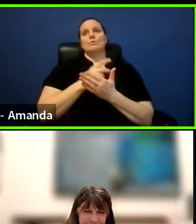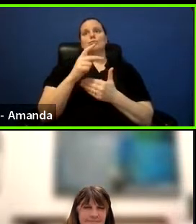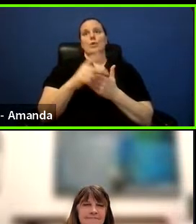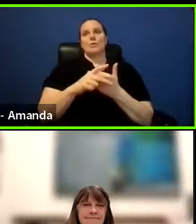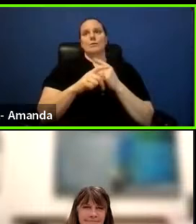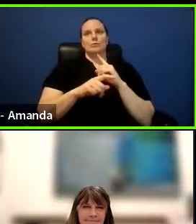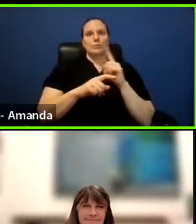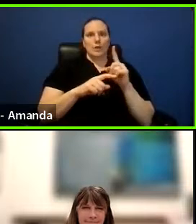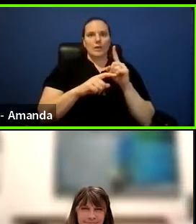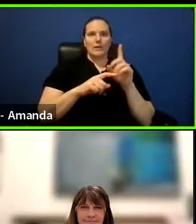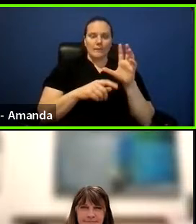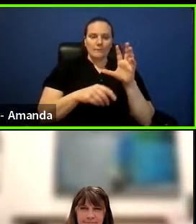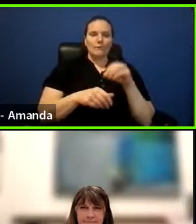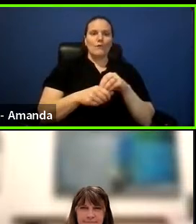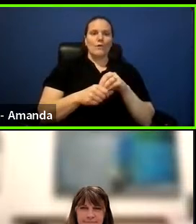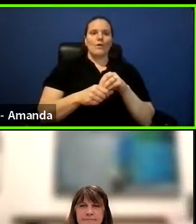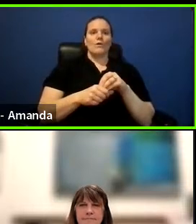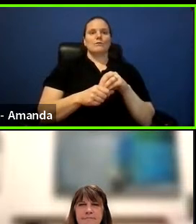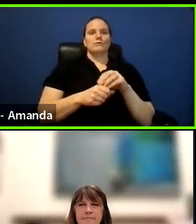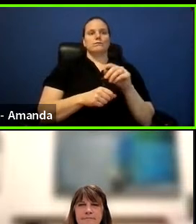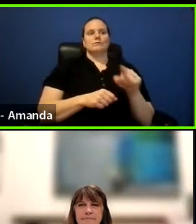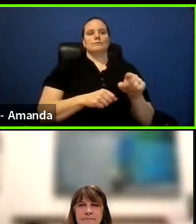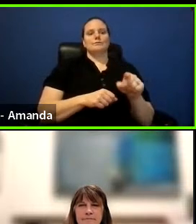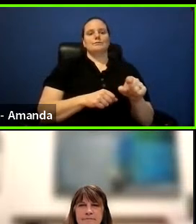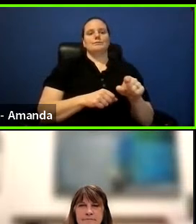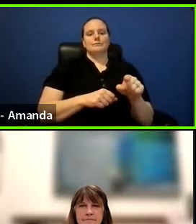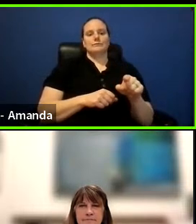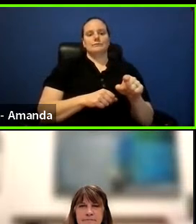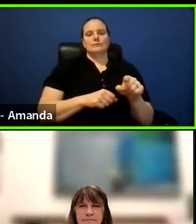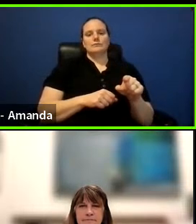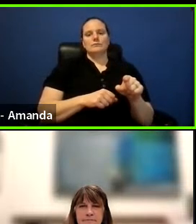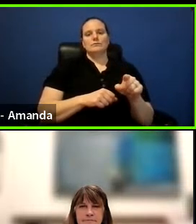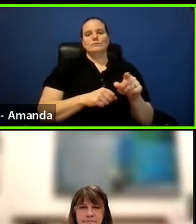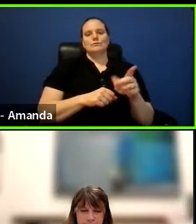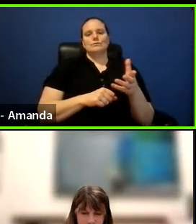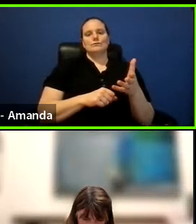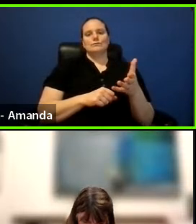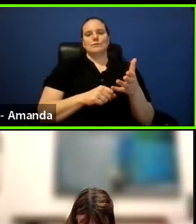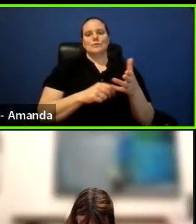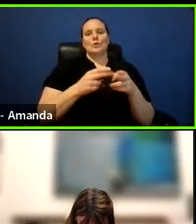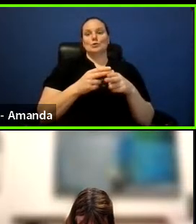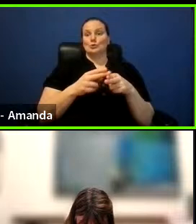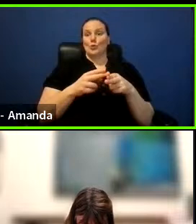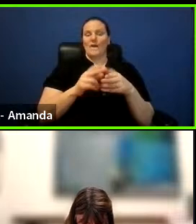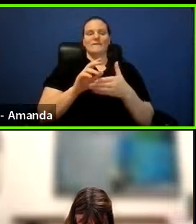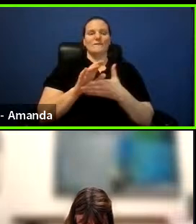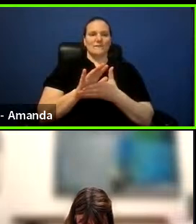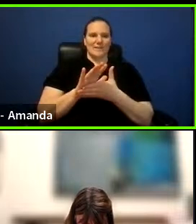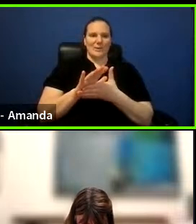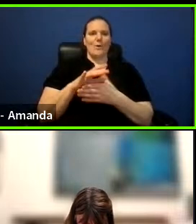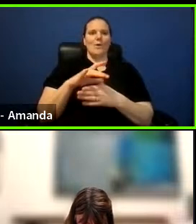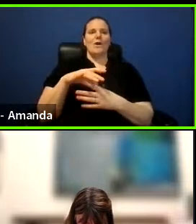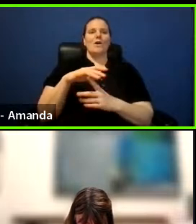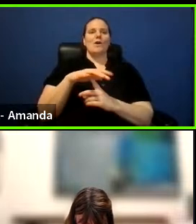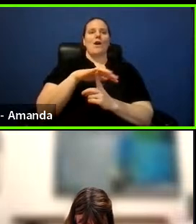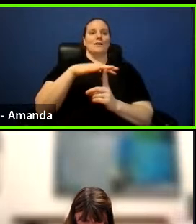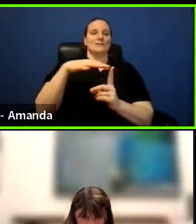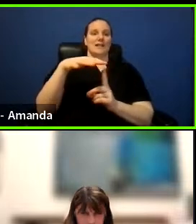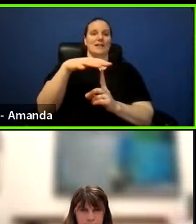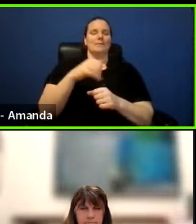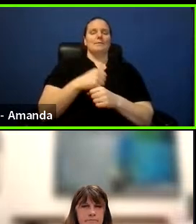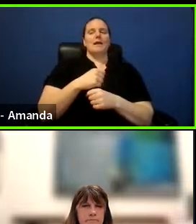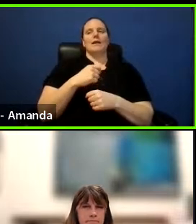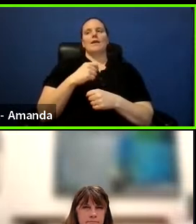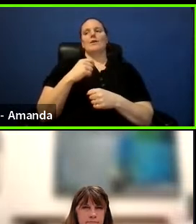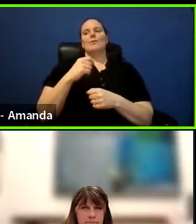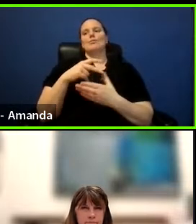kind of leans in to the short form video content that makes the project